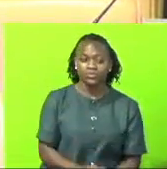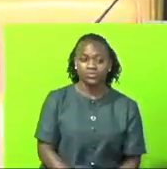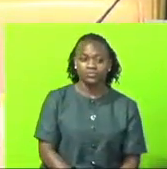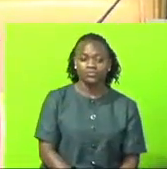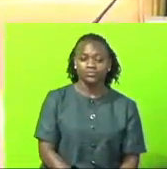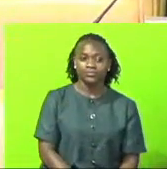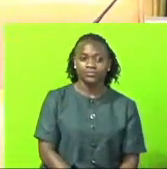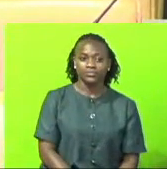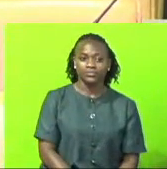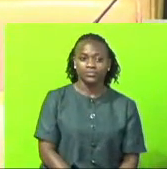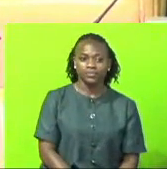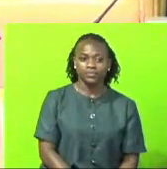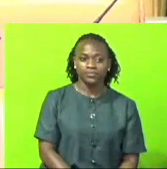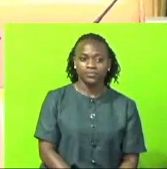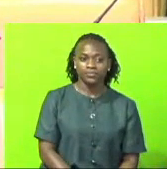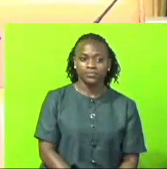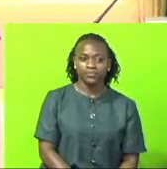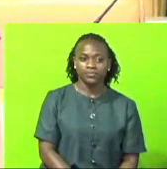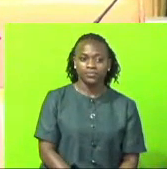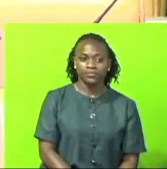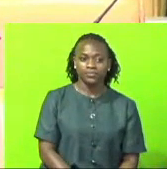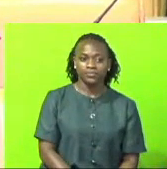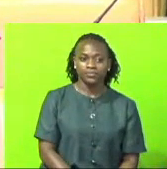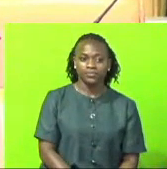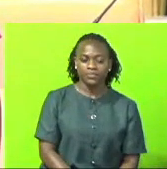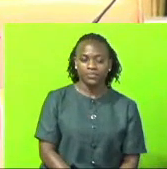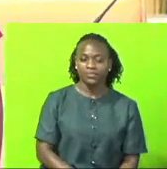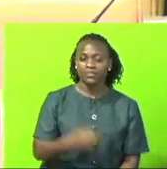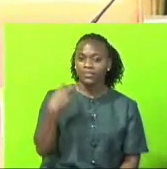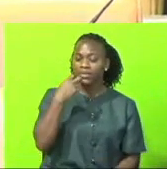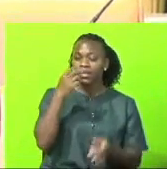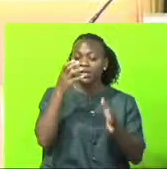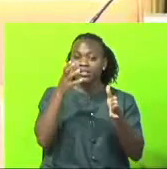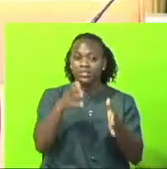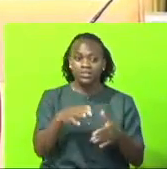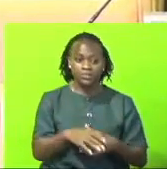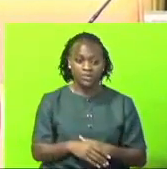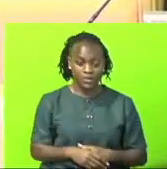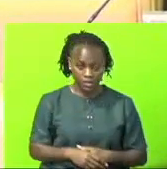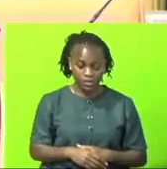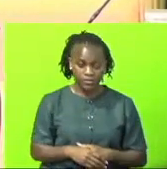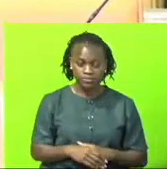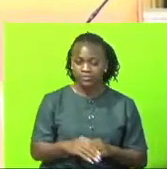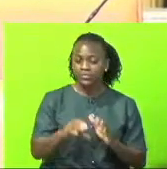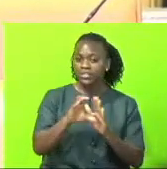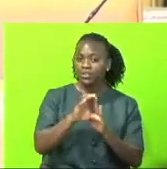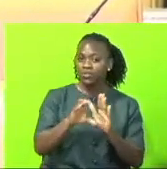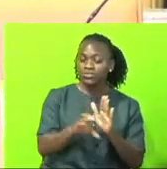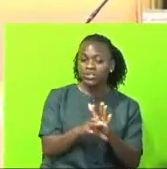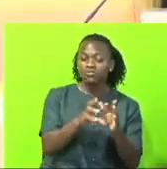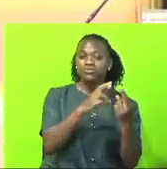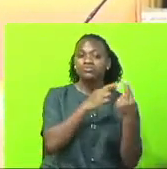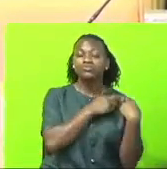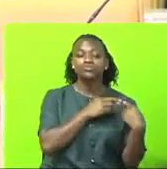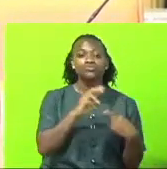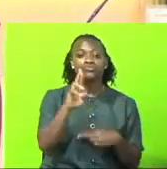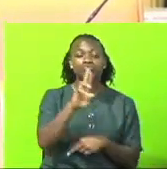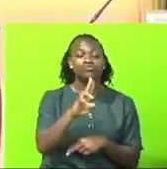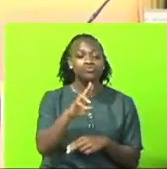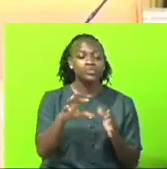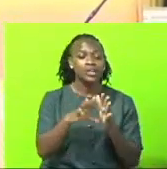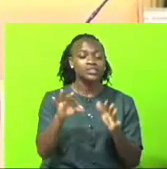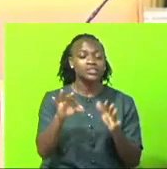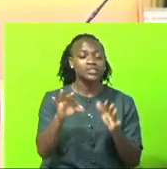Mr. Speaker, the constitutional language of joined, as used in Article 97,